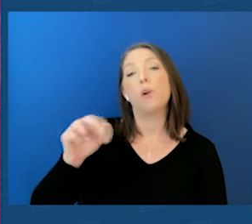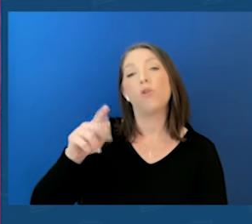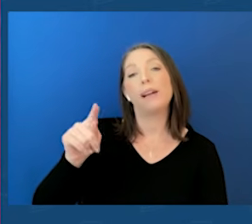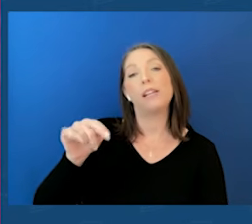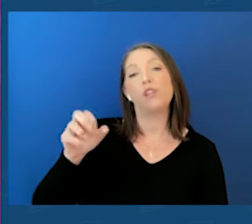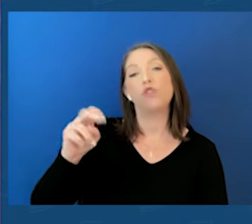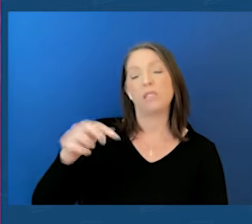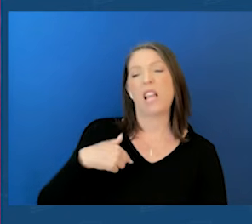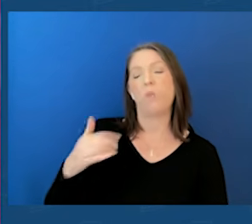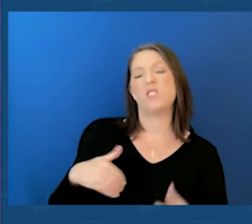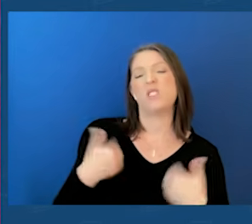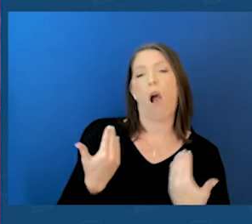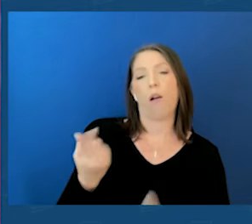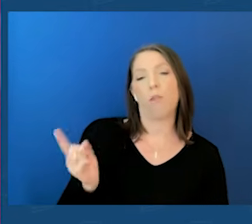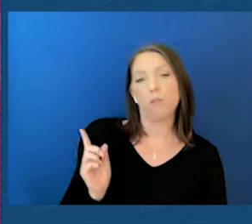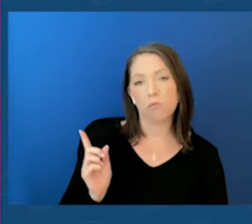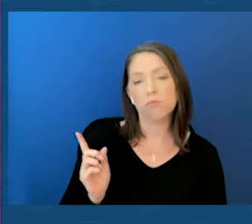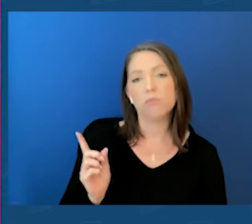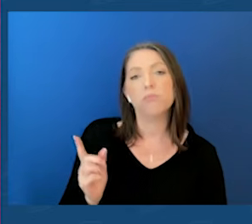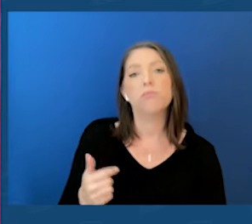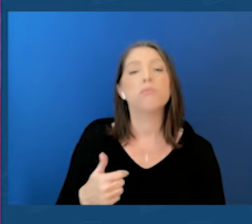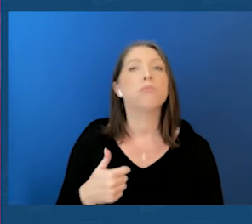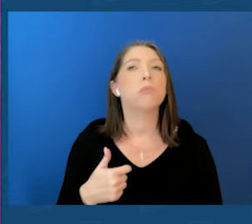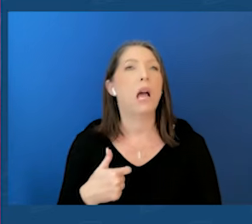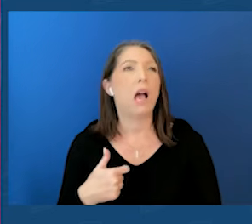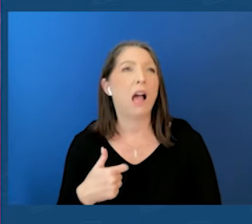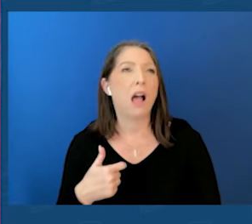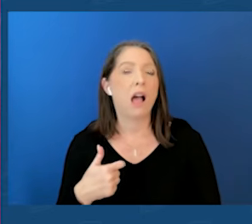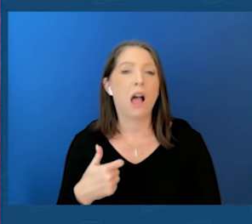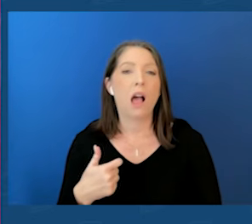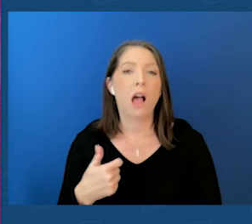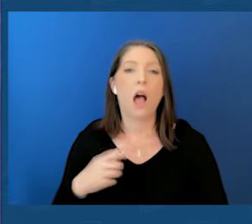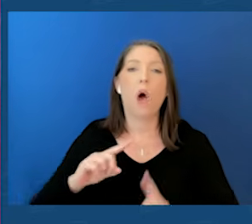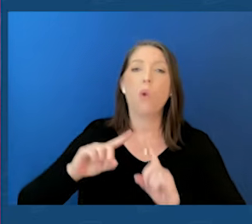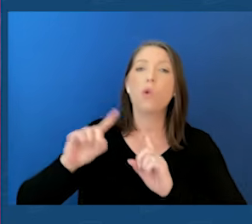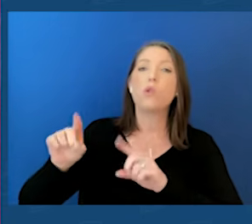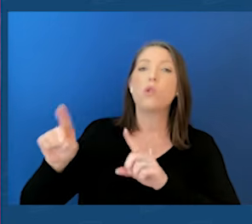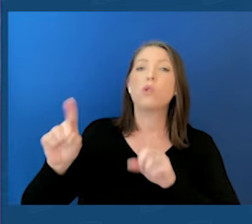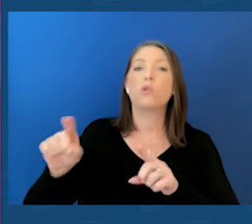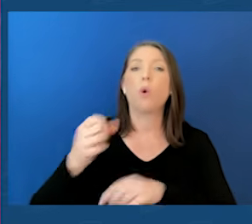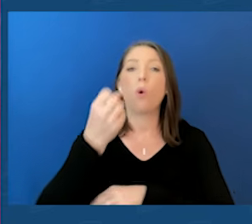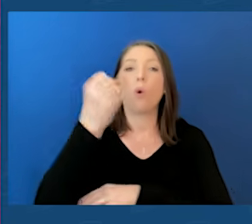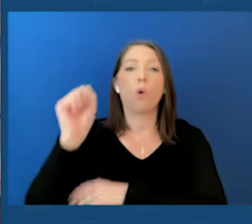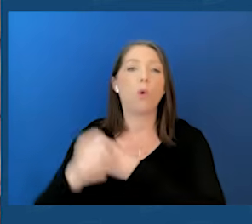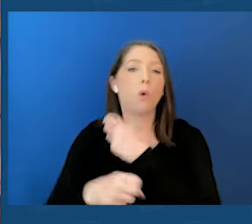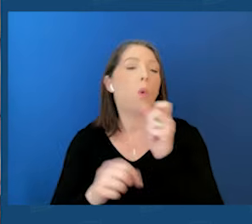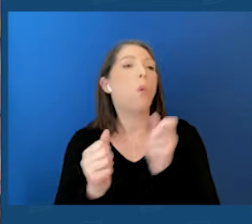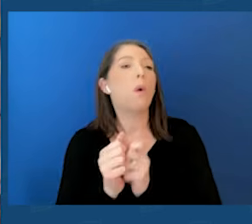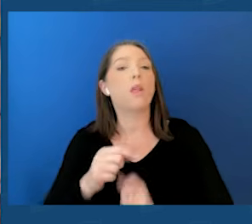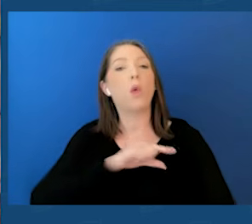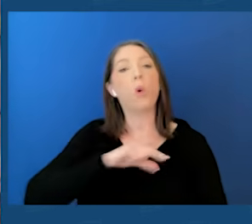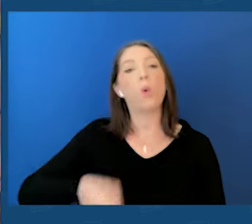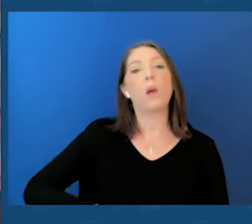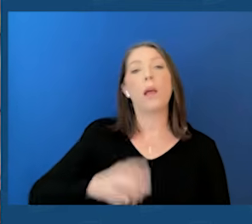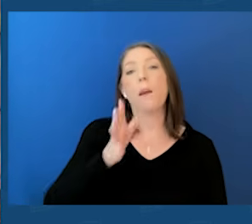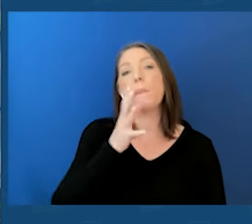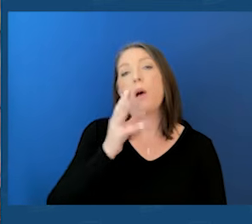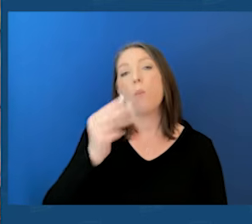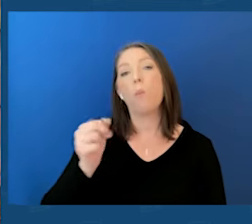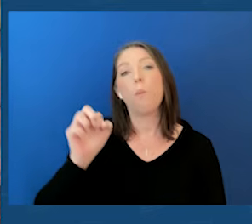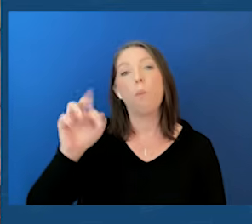man, and I would go to reparations rally with Queen Mother Moore and